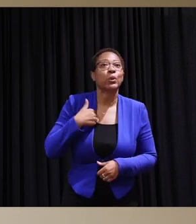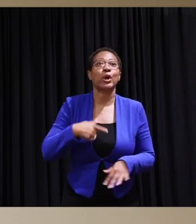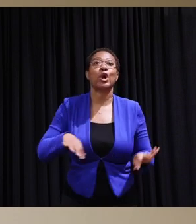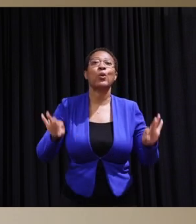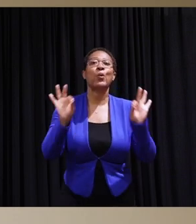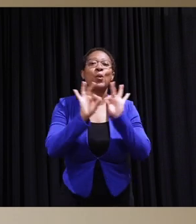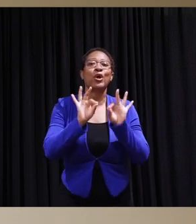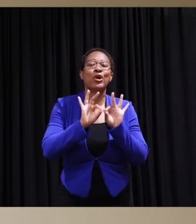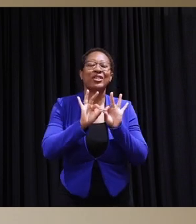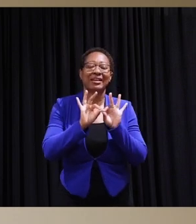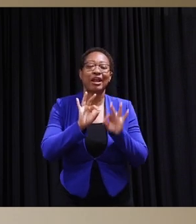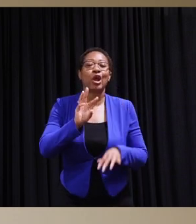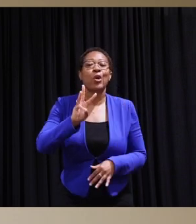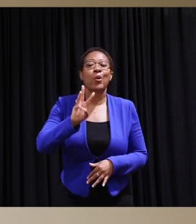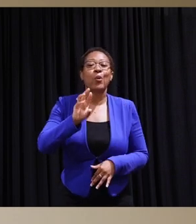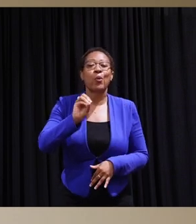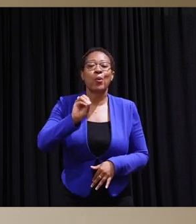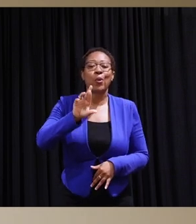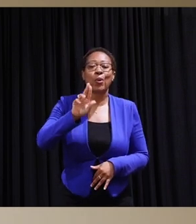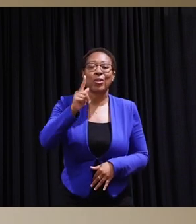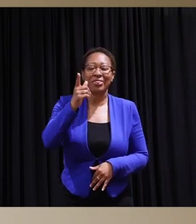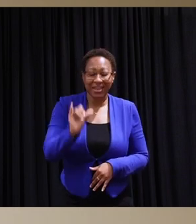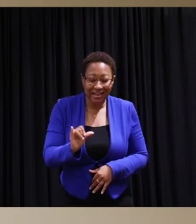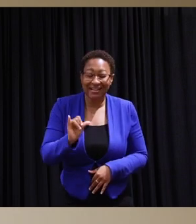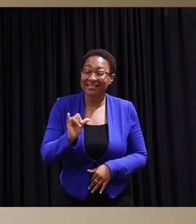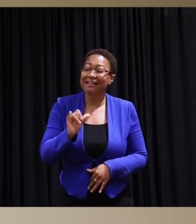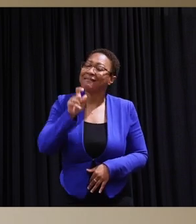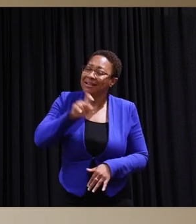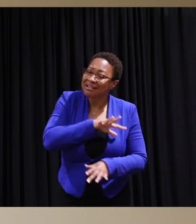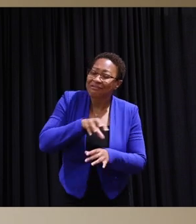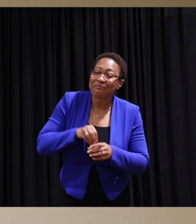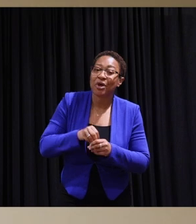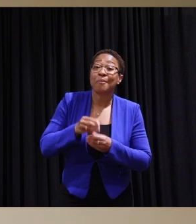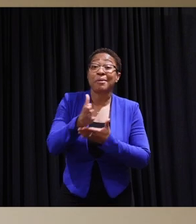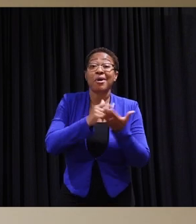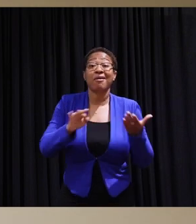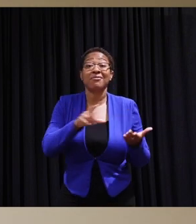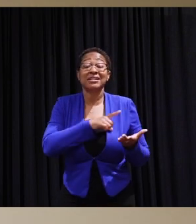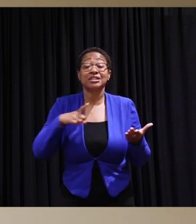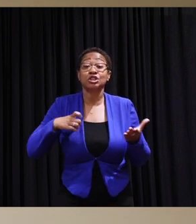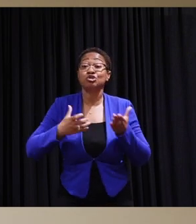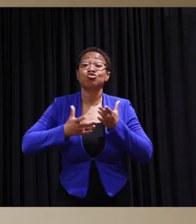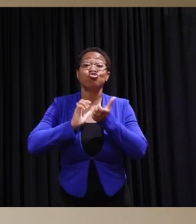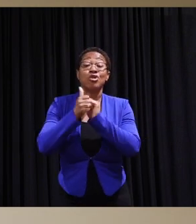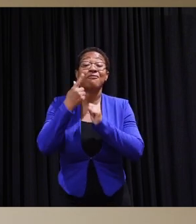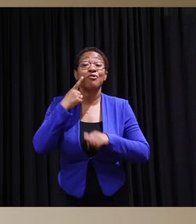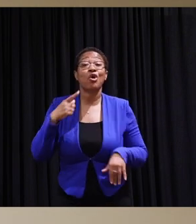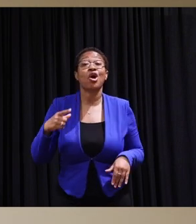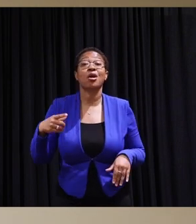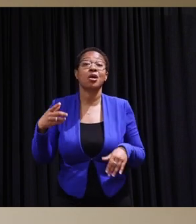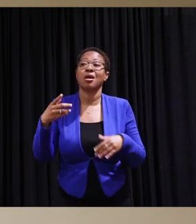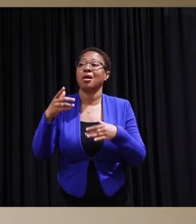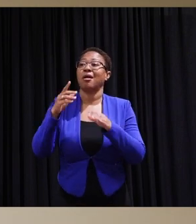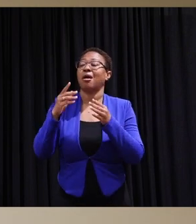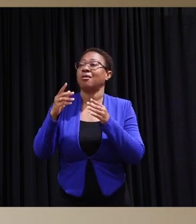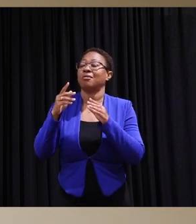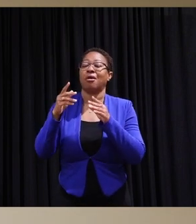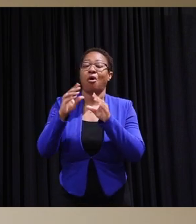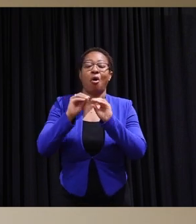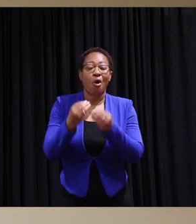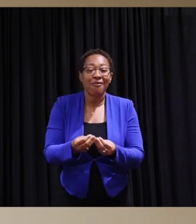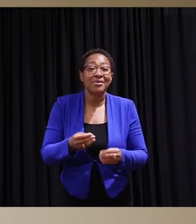worthy. And, get involved, be a part of the legislature, run for office, become an